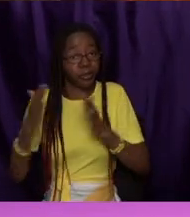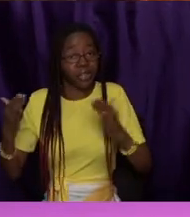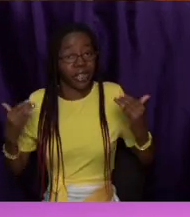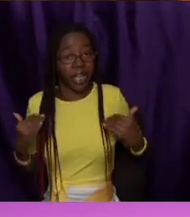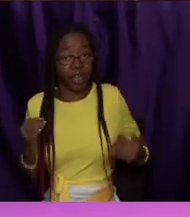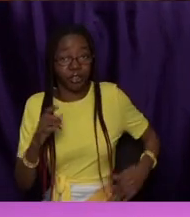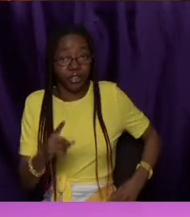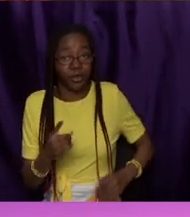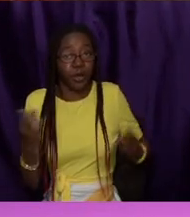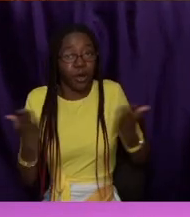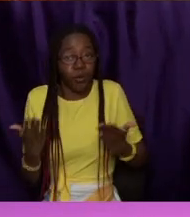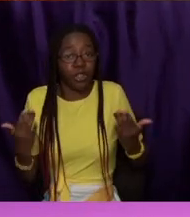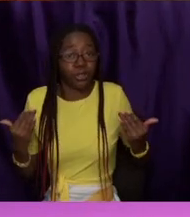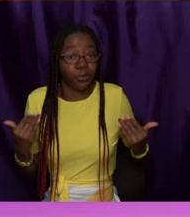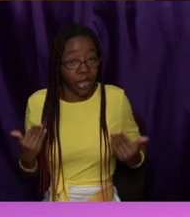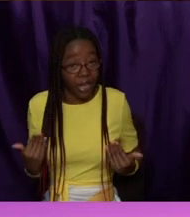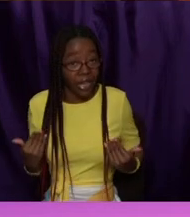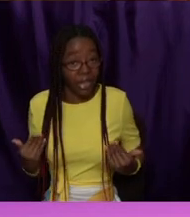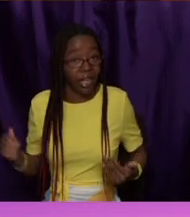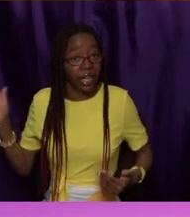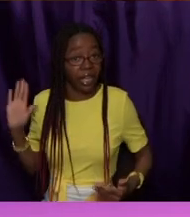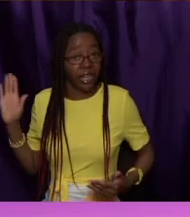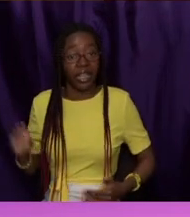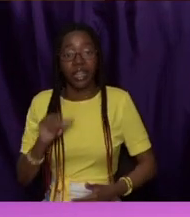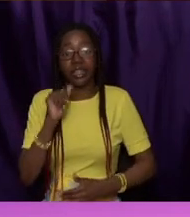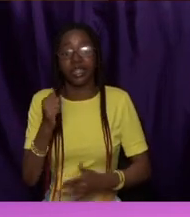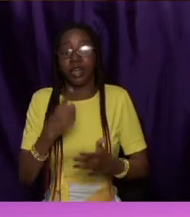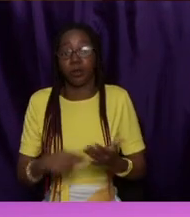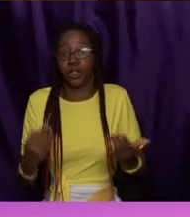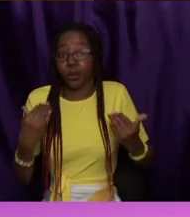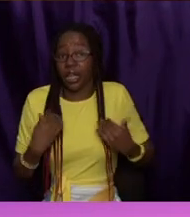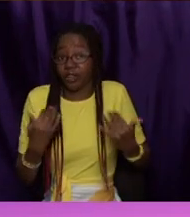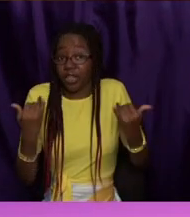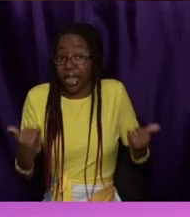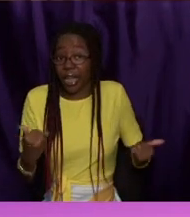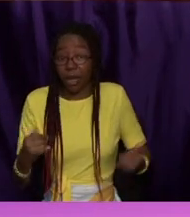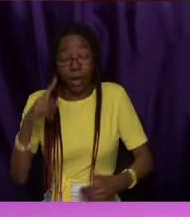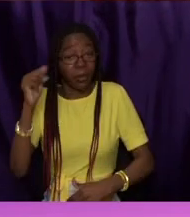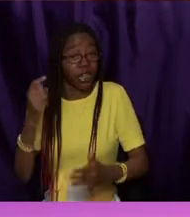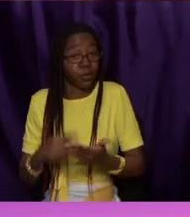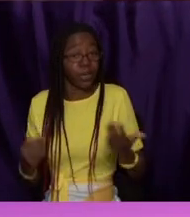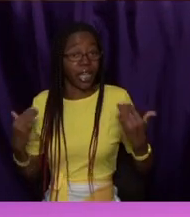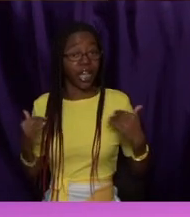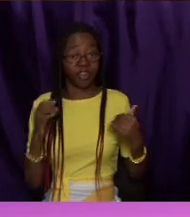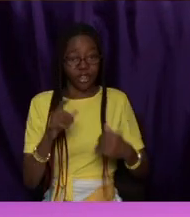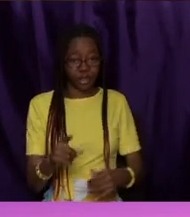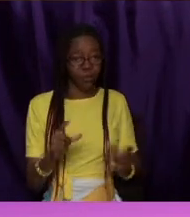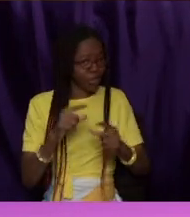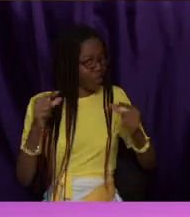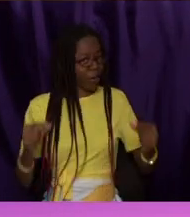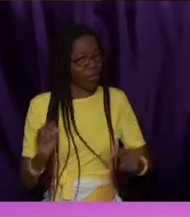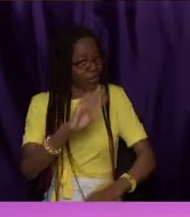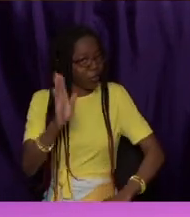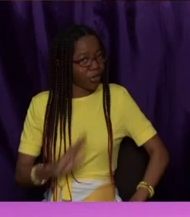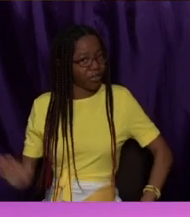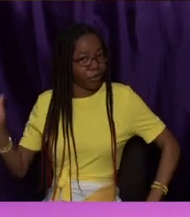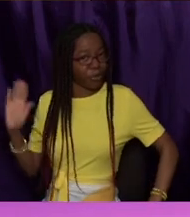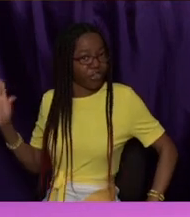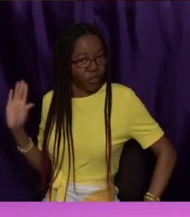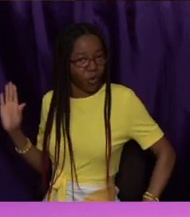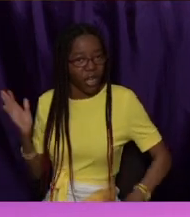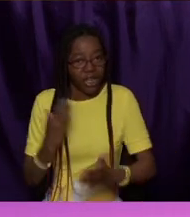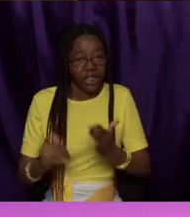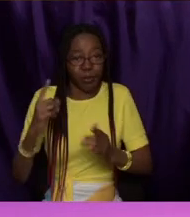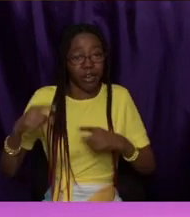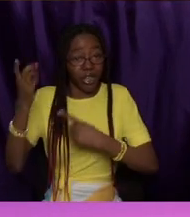for you. What you had is not what you'll have, because what I have for you is greater than you've ever experienced.